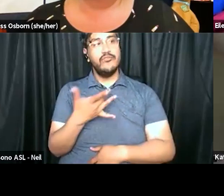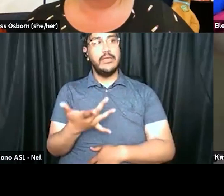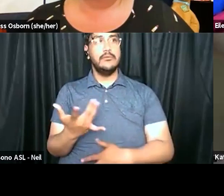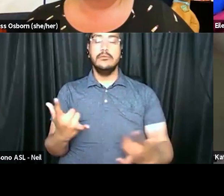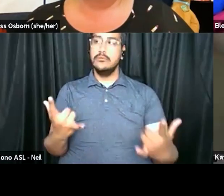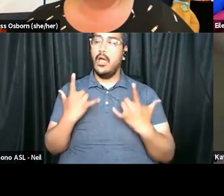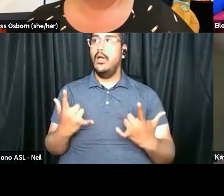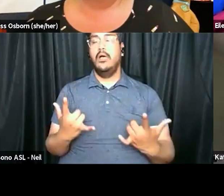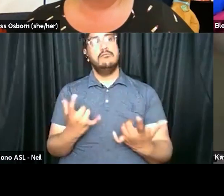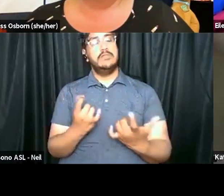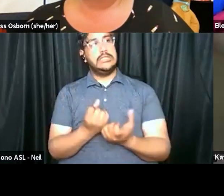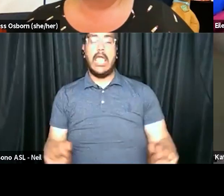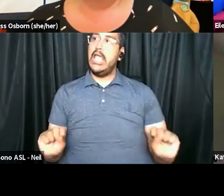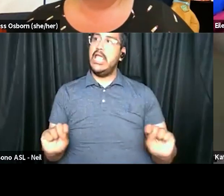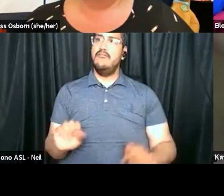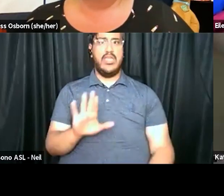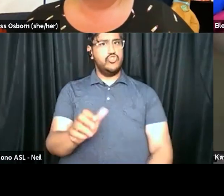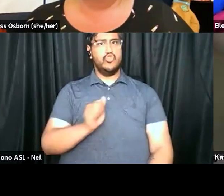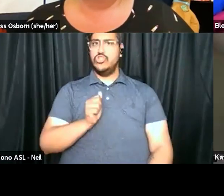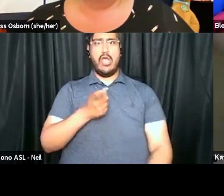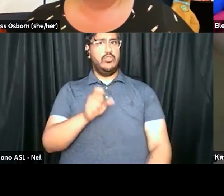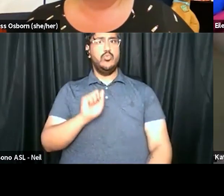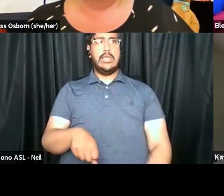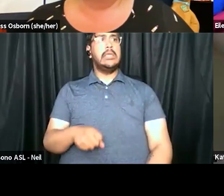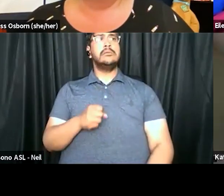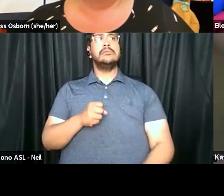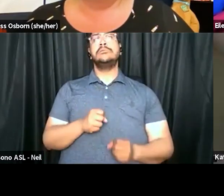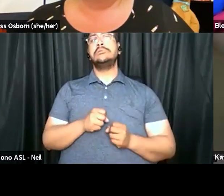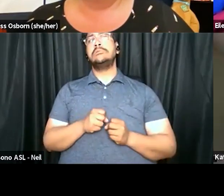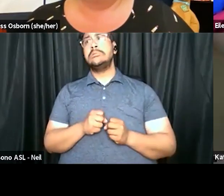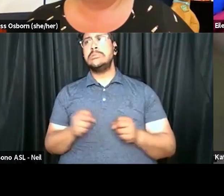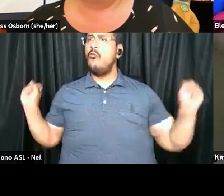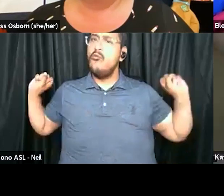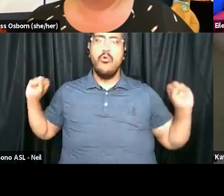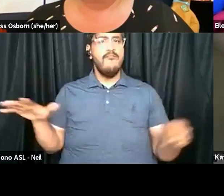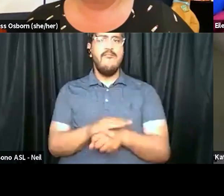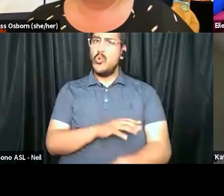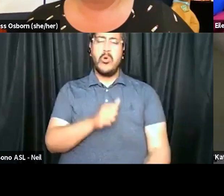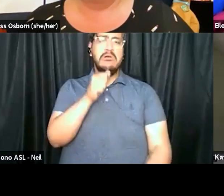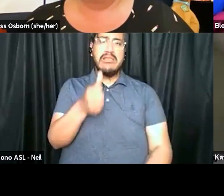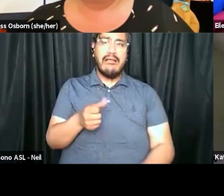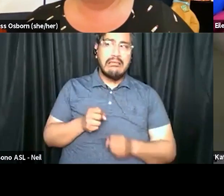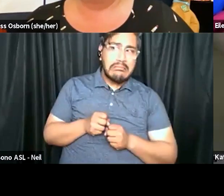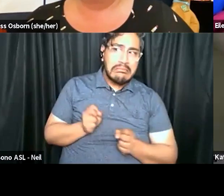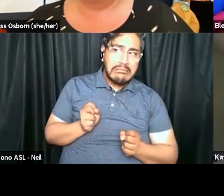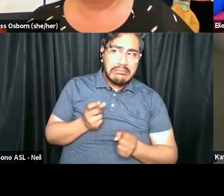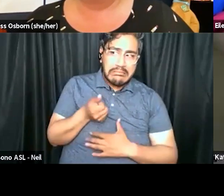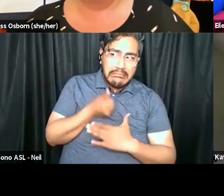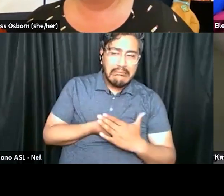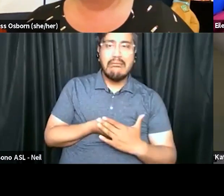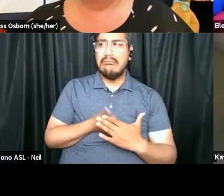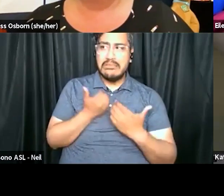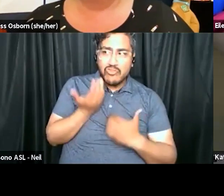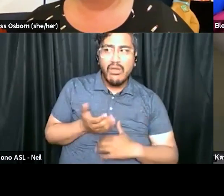you can express yourself and all of yourself, not hold back, not hide, and where people will get you. So yeah, it's been